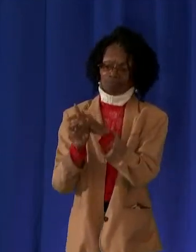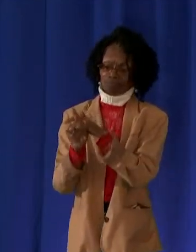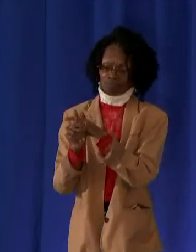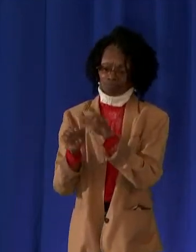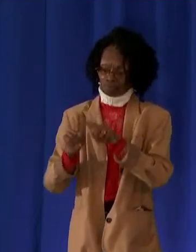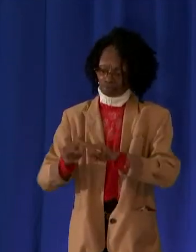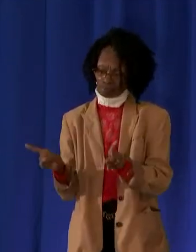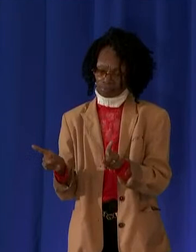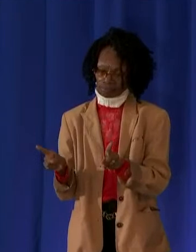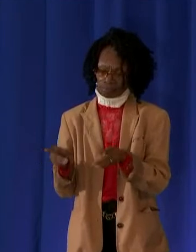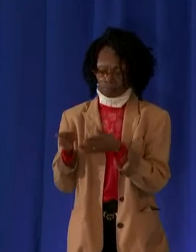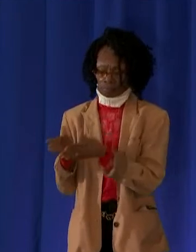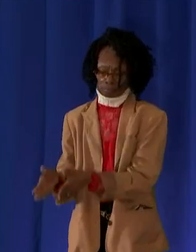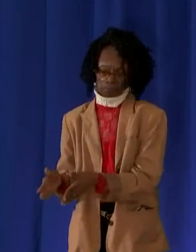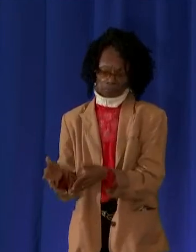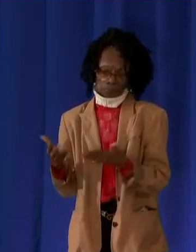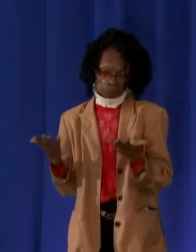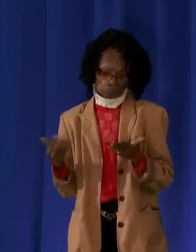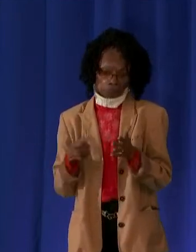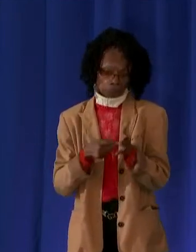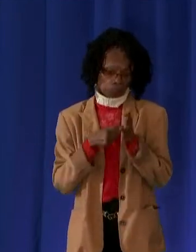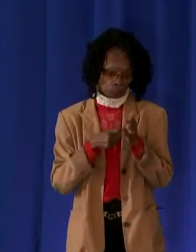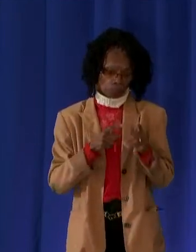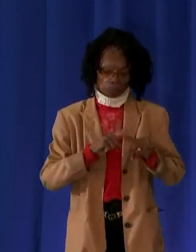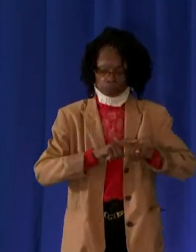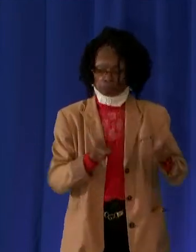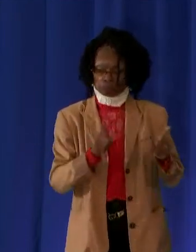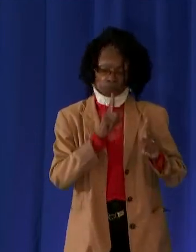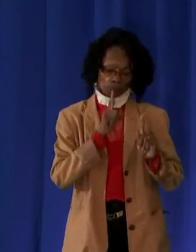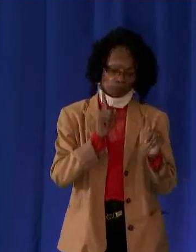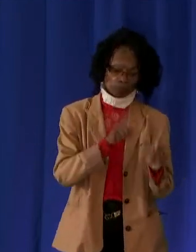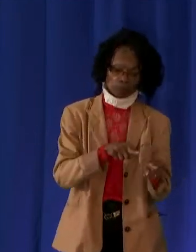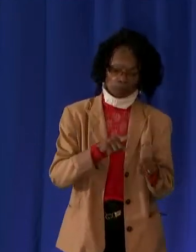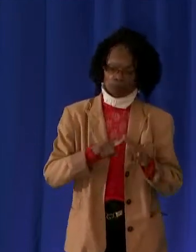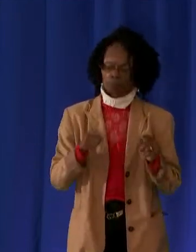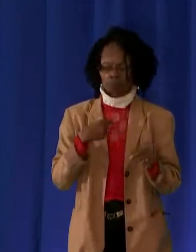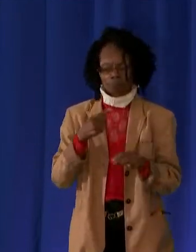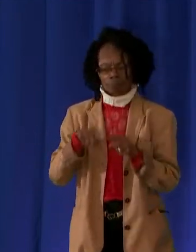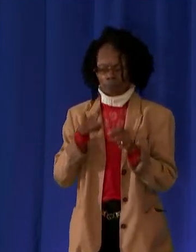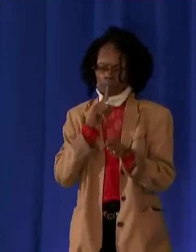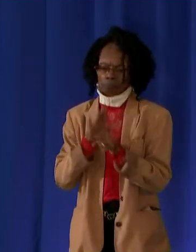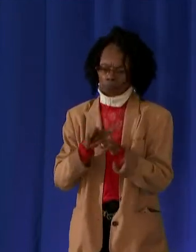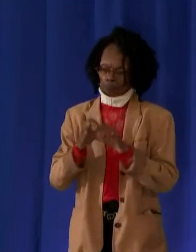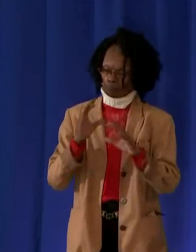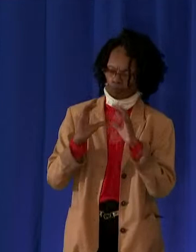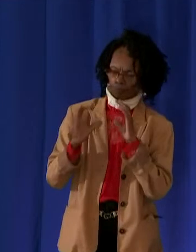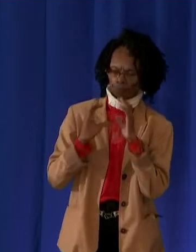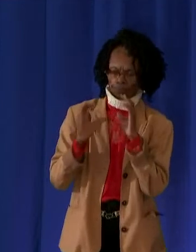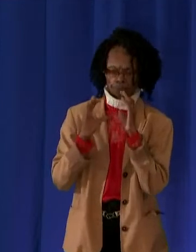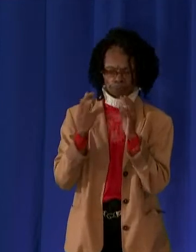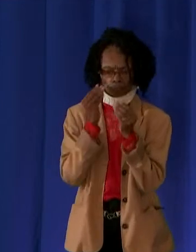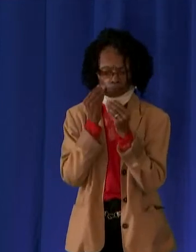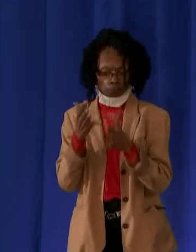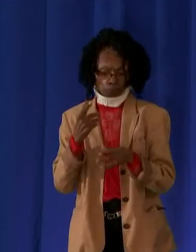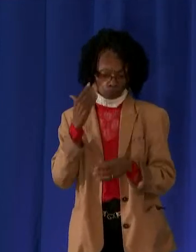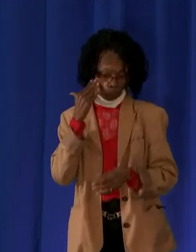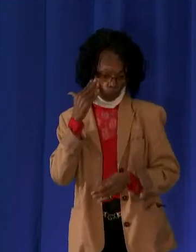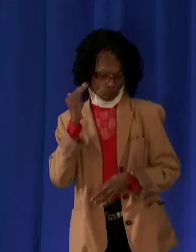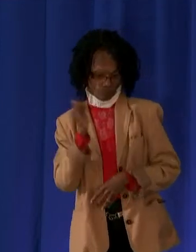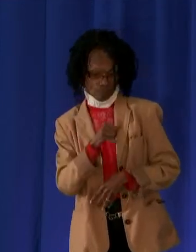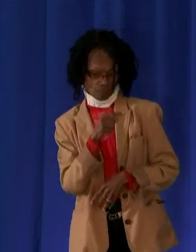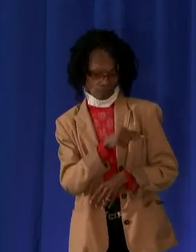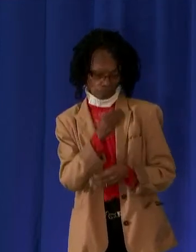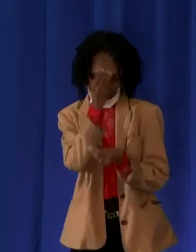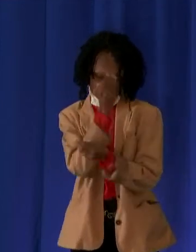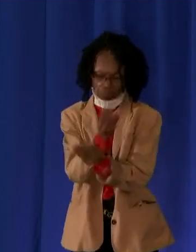reappear, come back in a different form, require a different response. But we are committed to communicating what we know, when we know it,